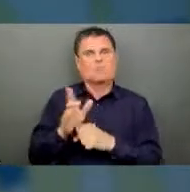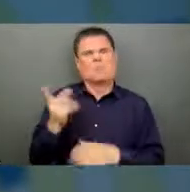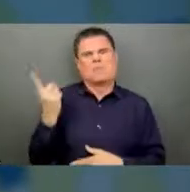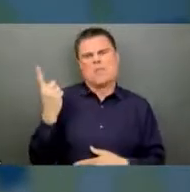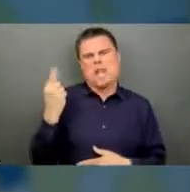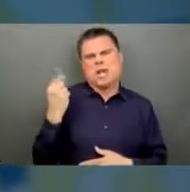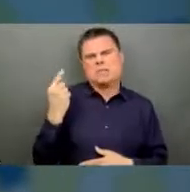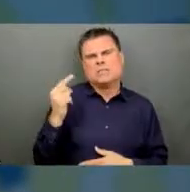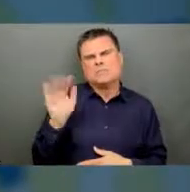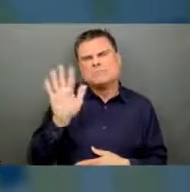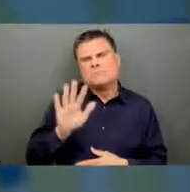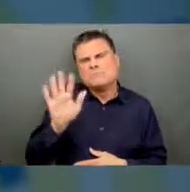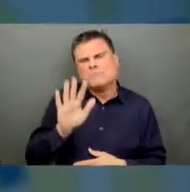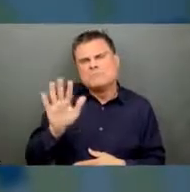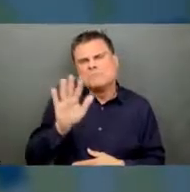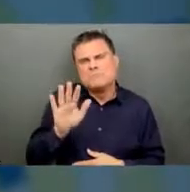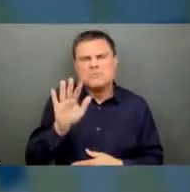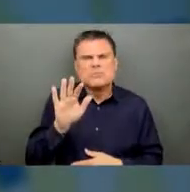eighth